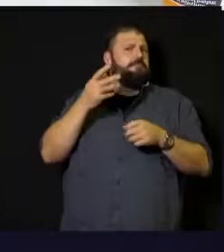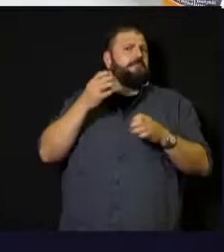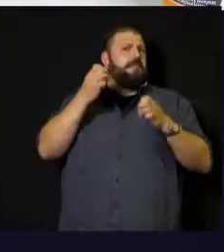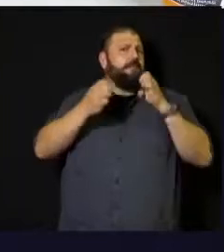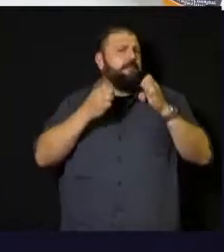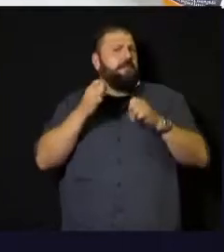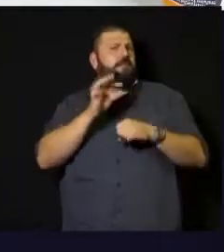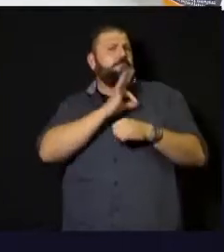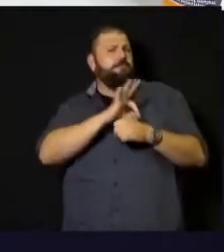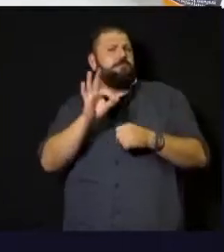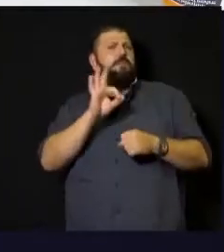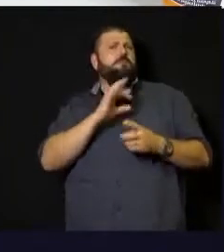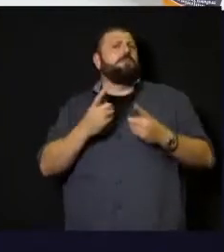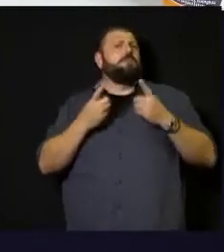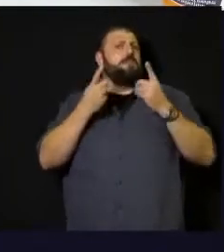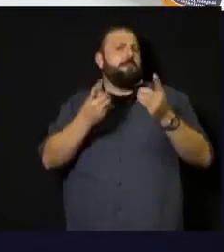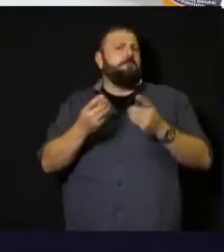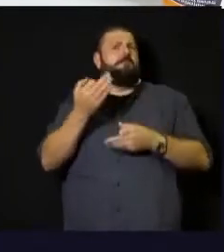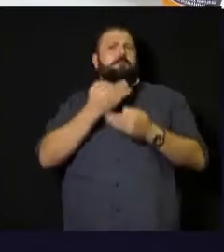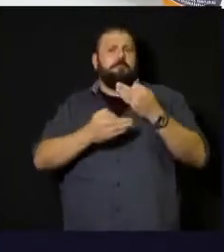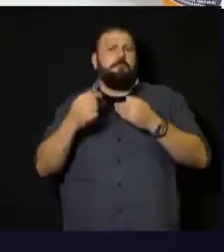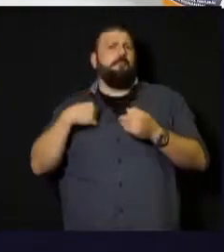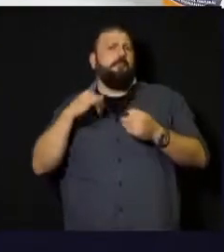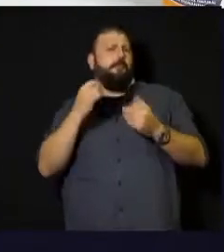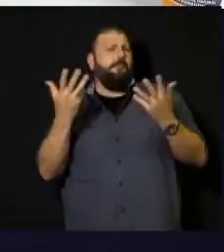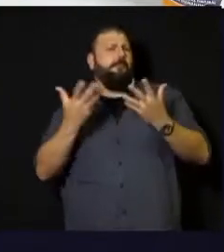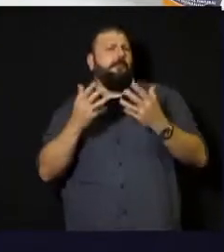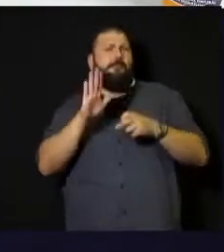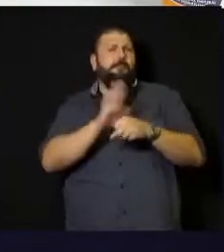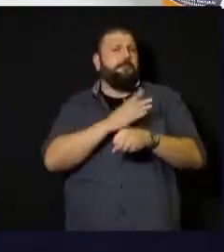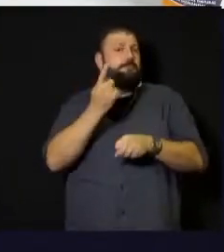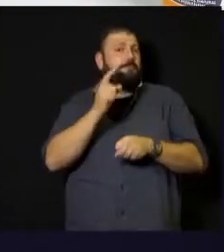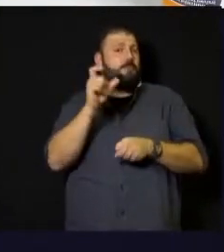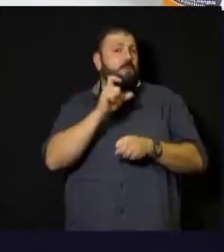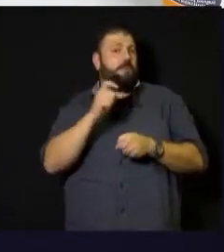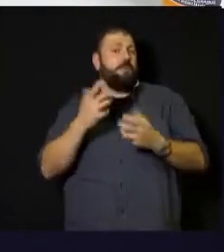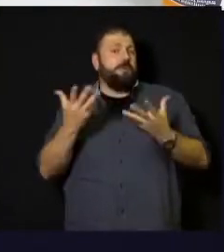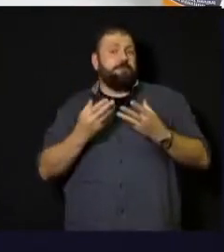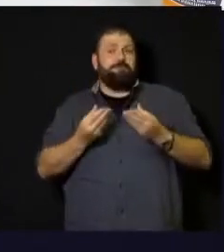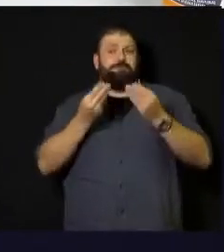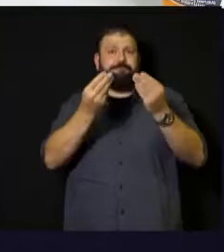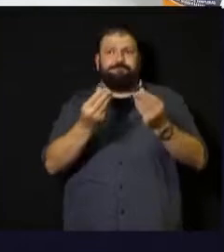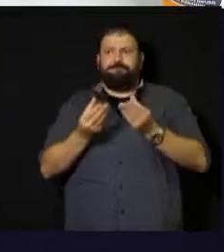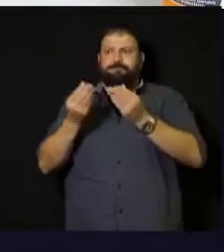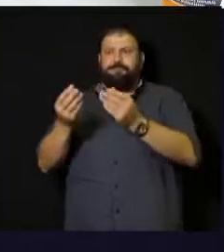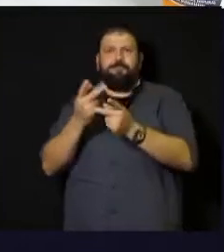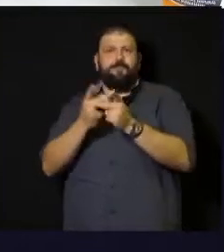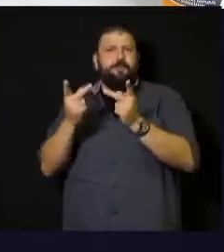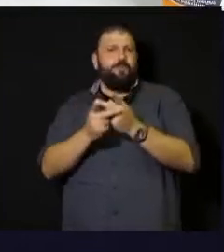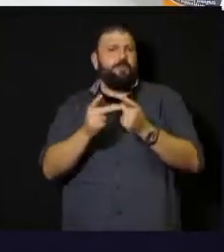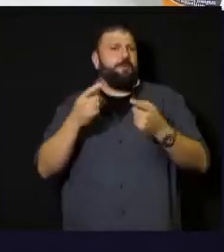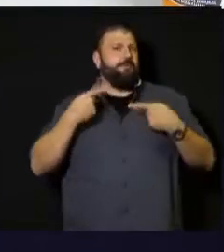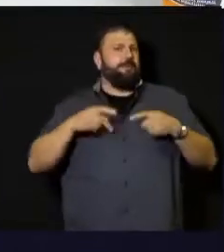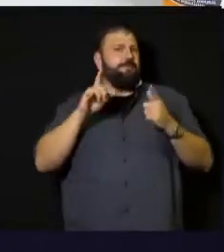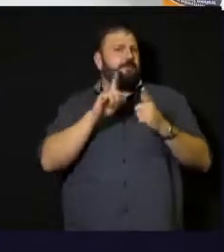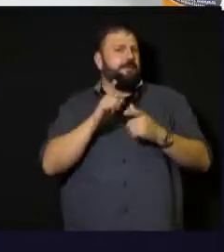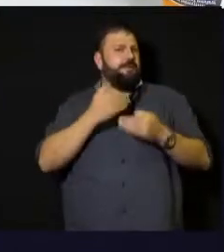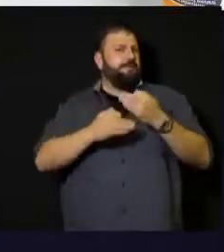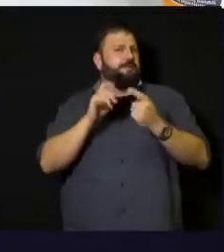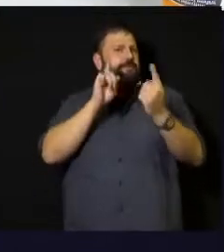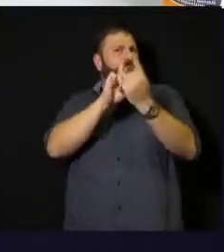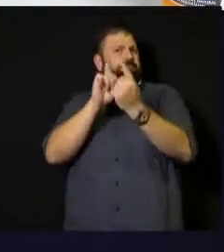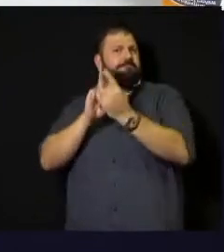however, deliveries that we can do personally, we do them. Why? Because when we do these personal deliveries, we can